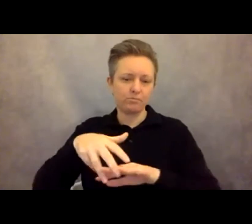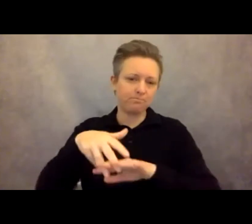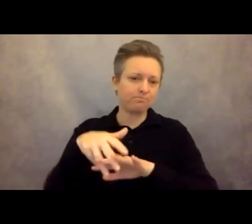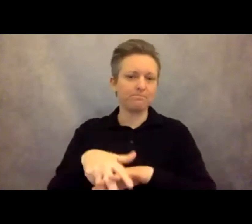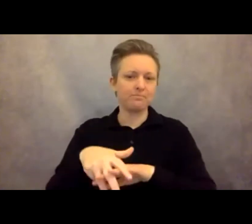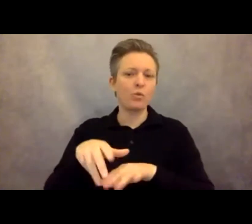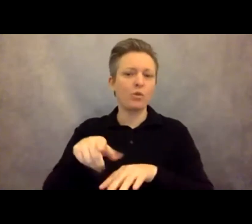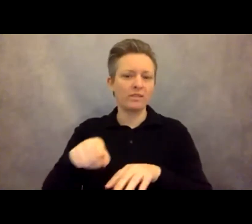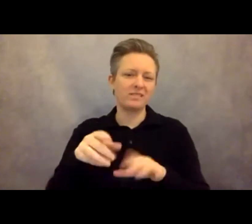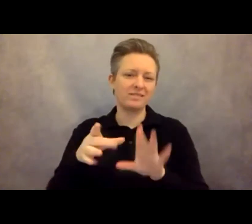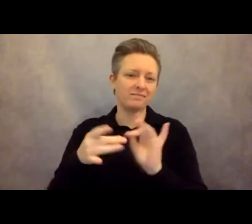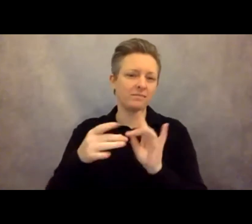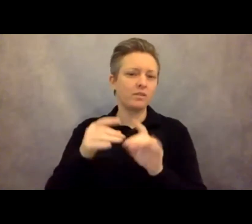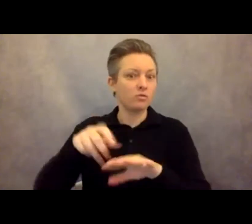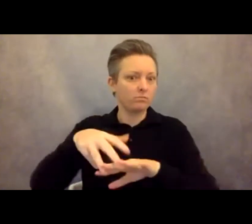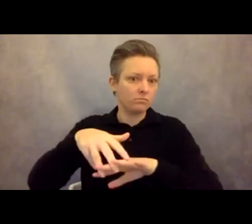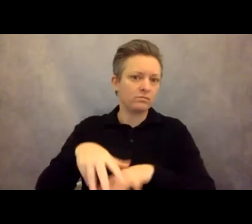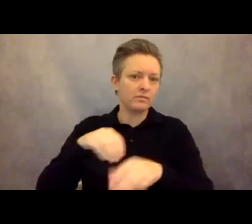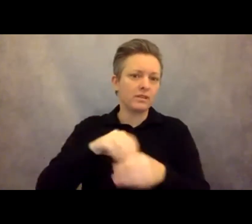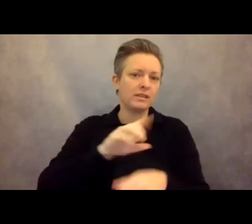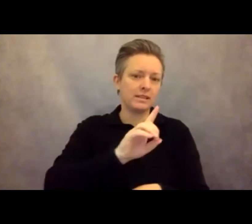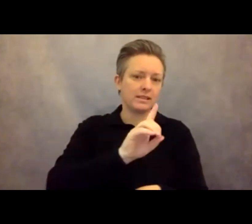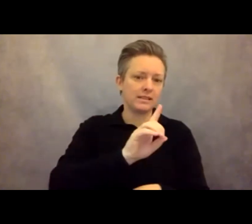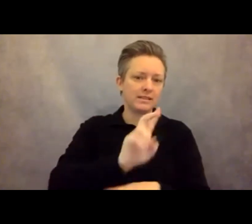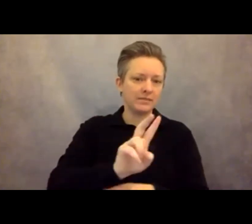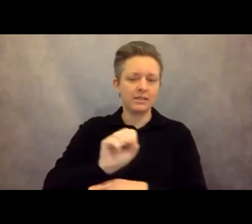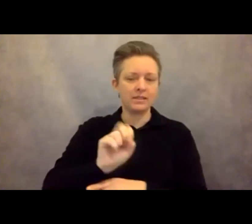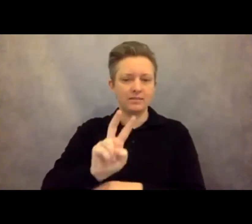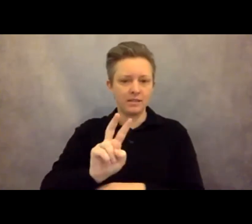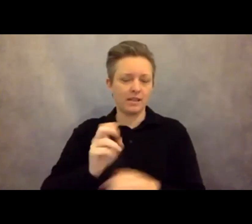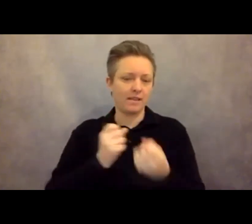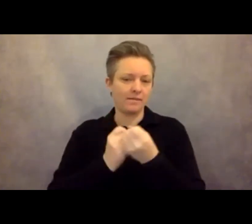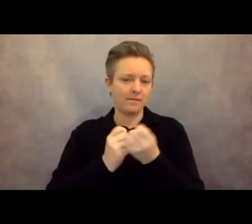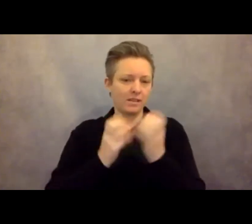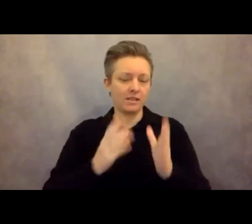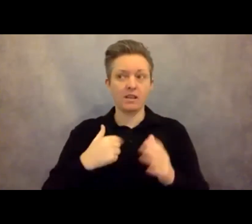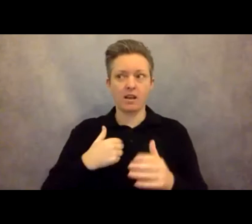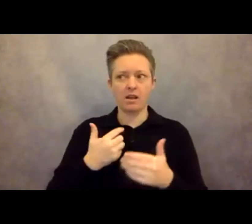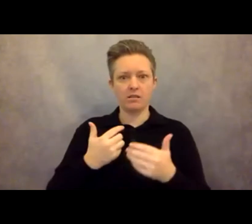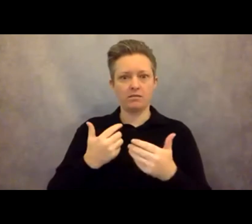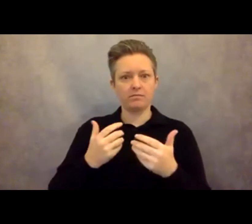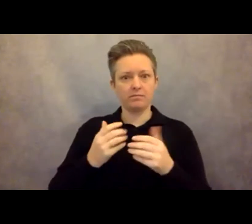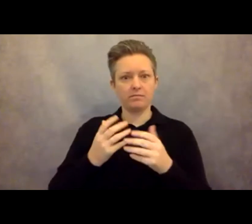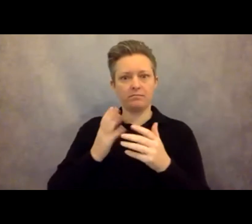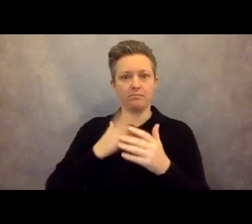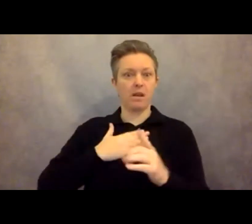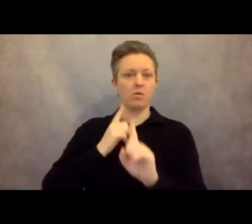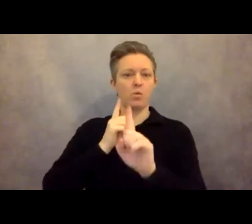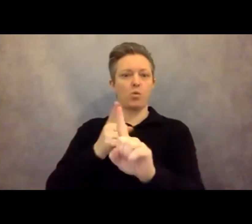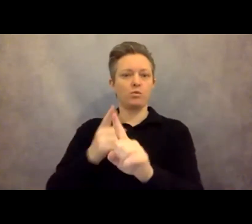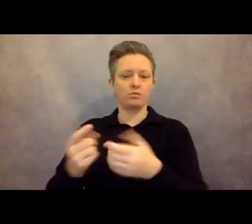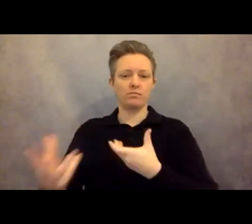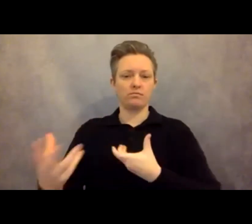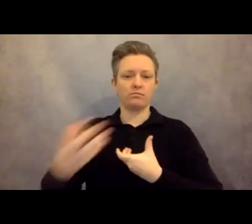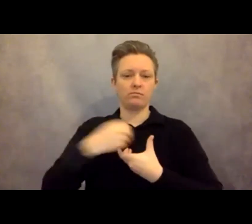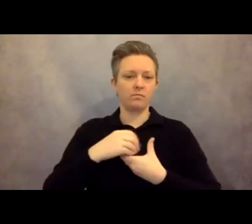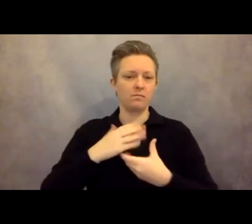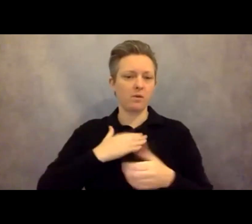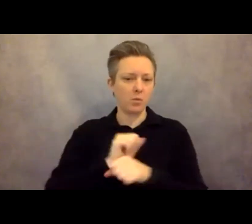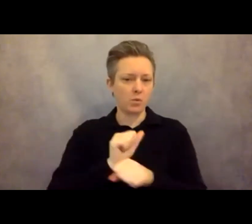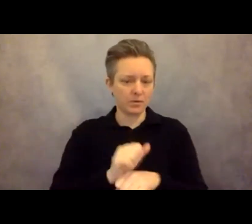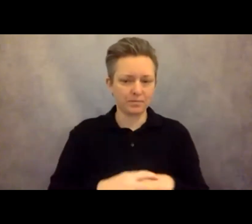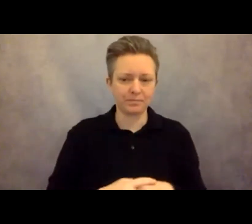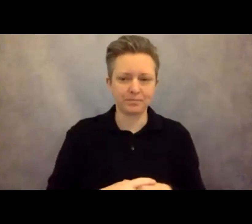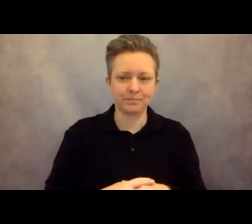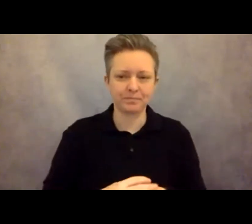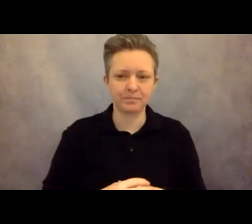and I strive to have it as part of the work I do. Another comment, if we are meeting our survivors where they are, I